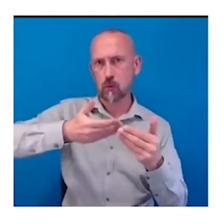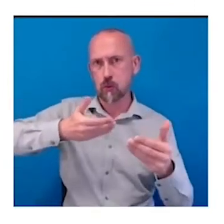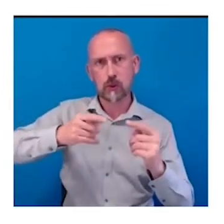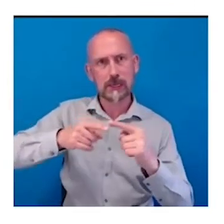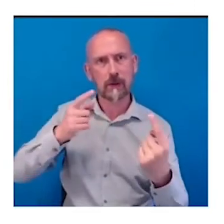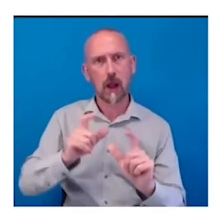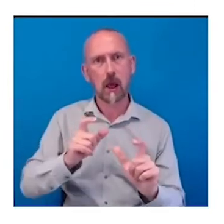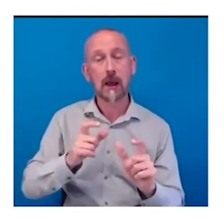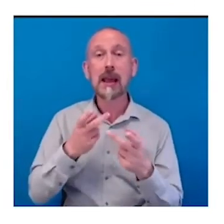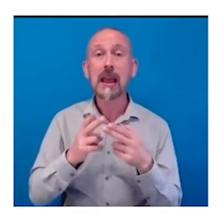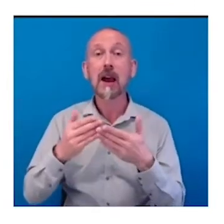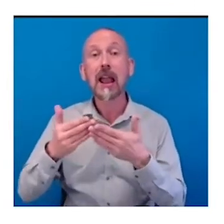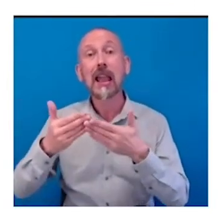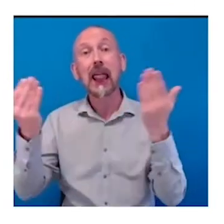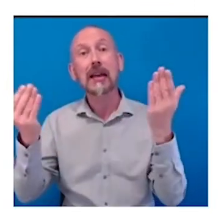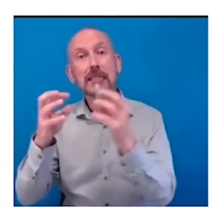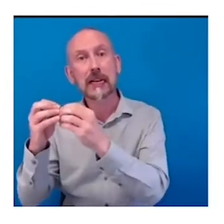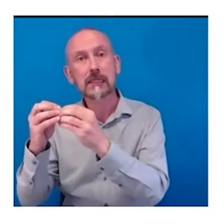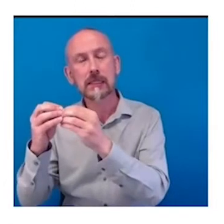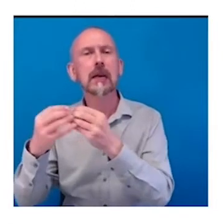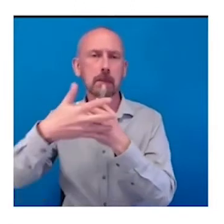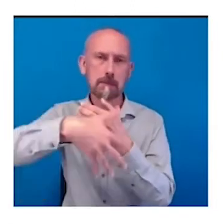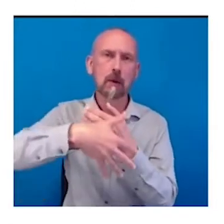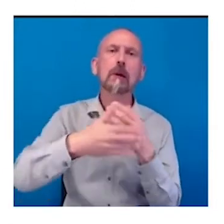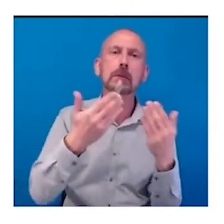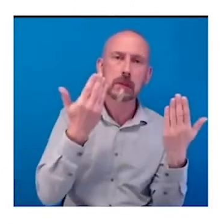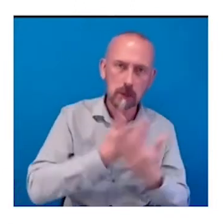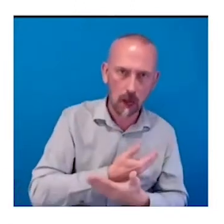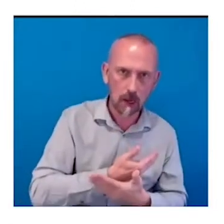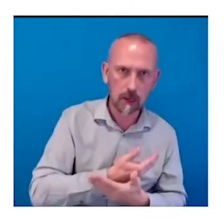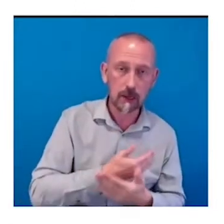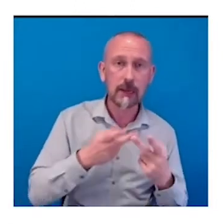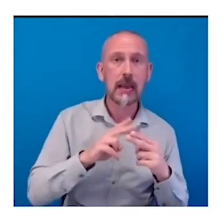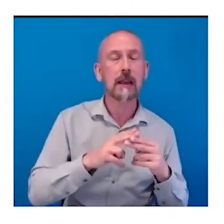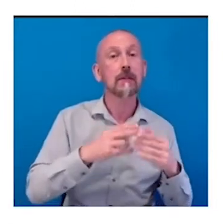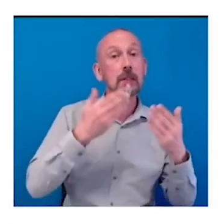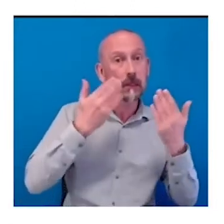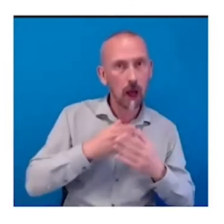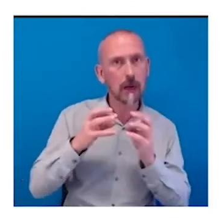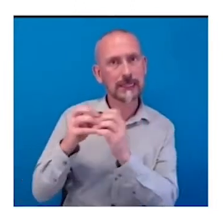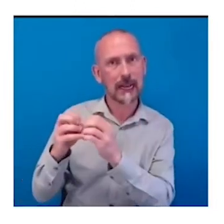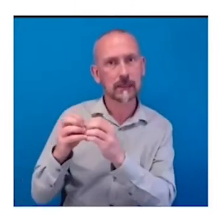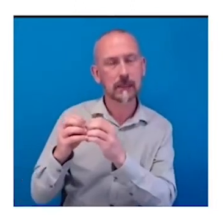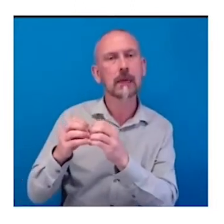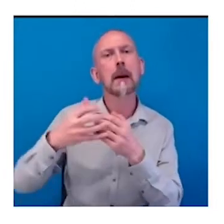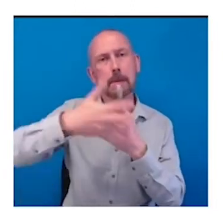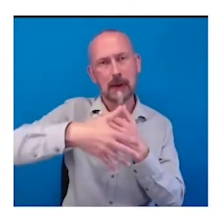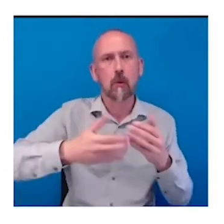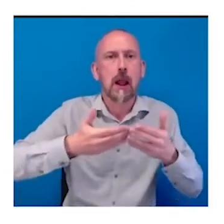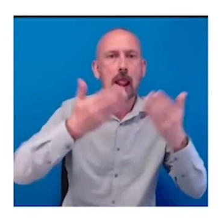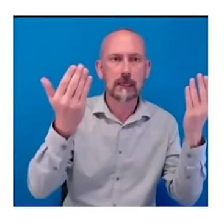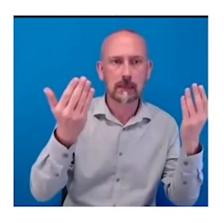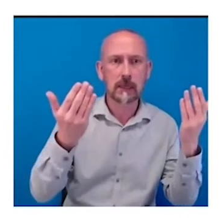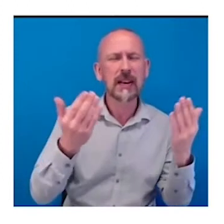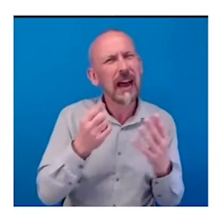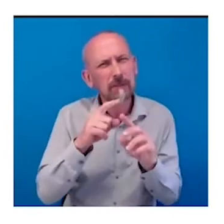text should have a darker background and darkly colored text should have a lighter background. There are other rules around this for all sorts of abilities,